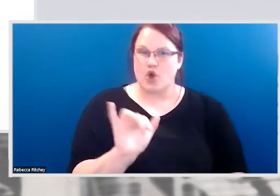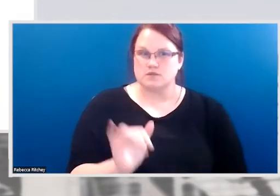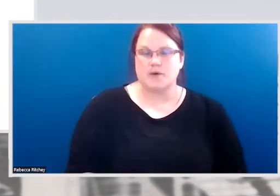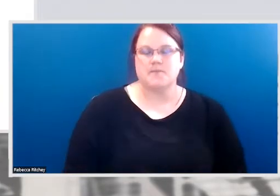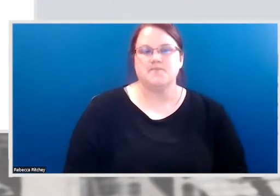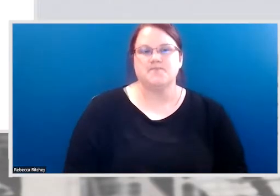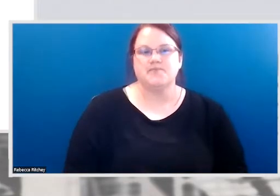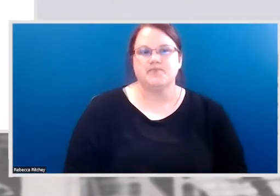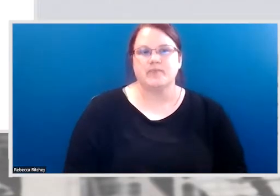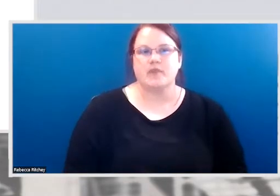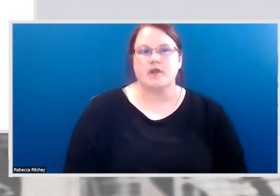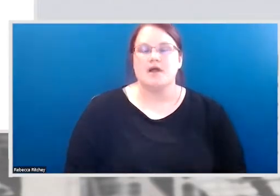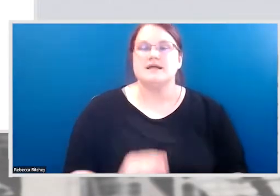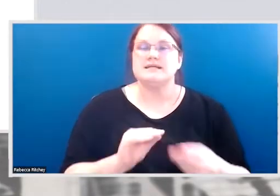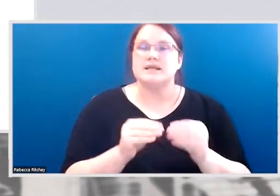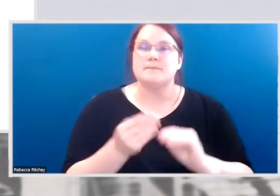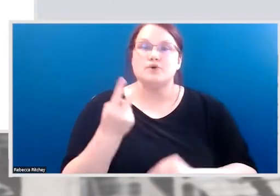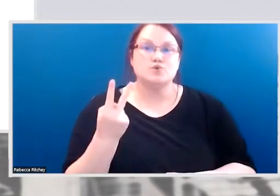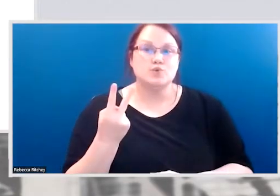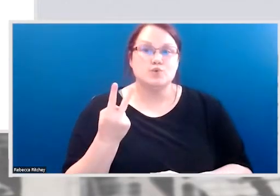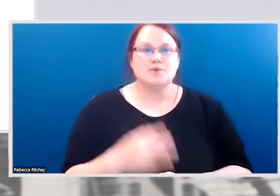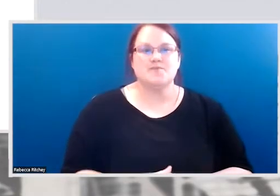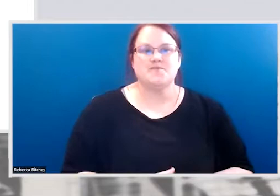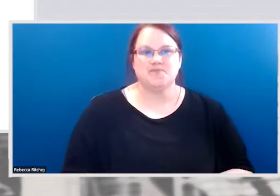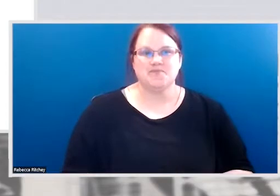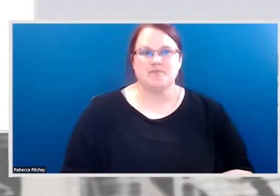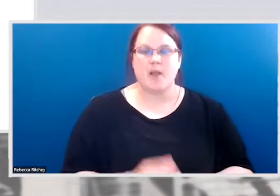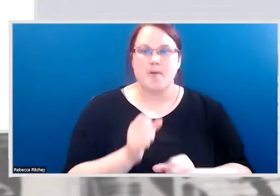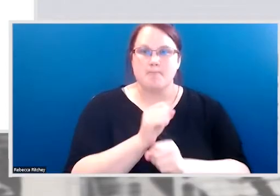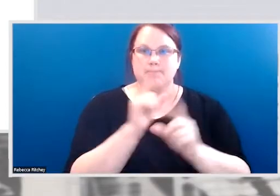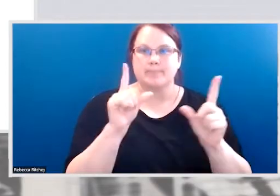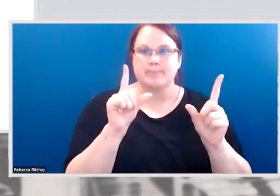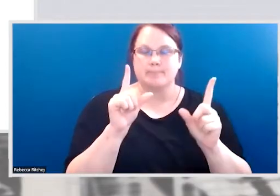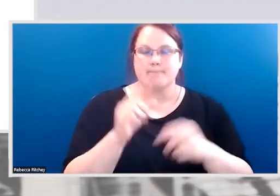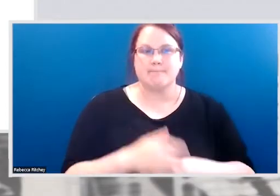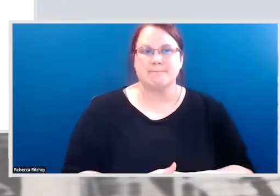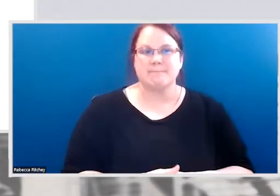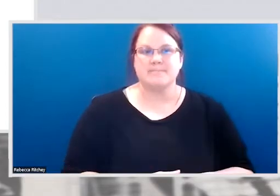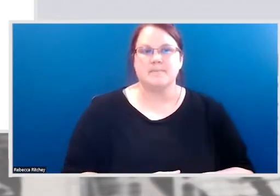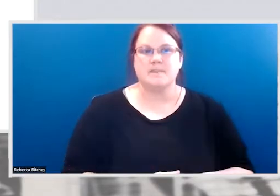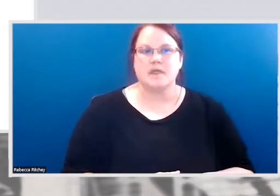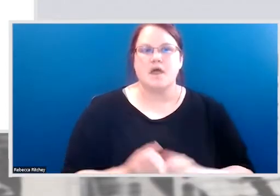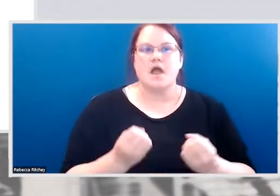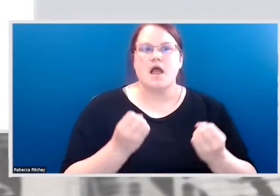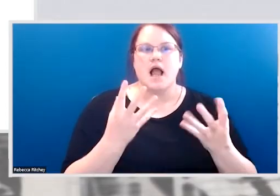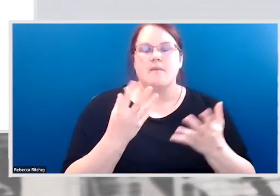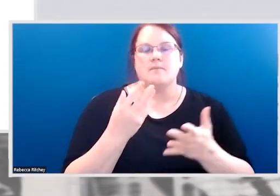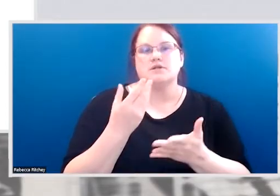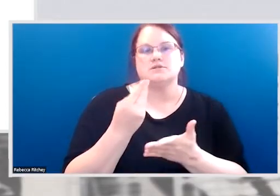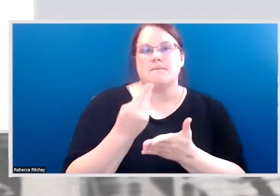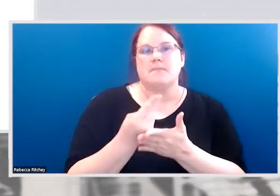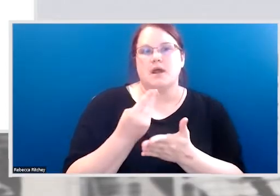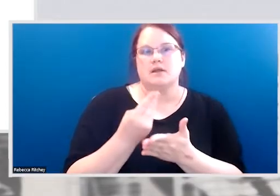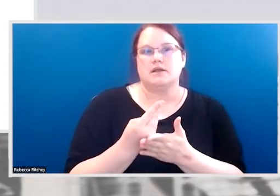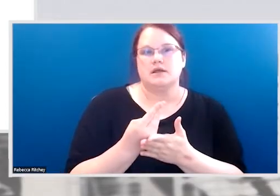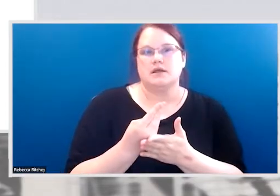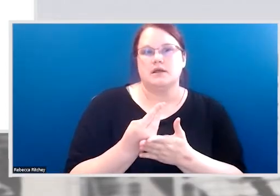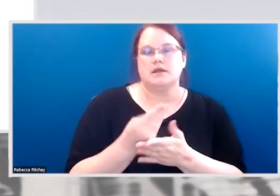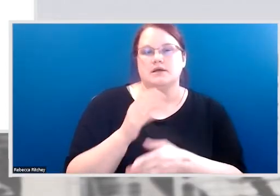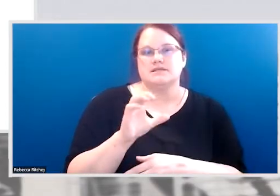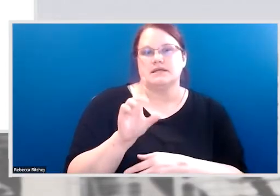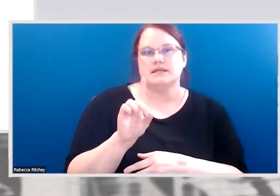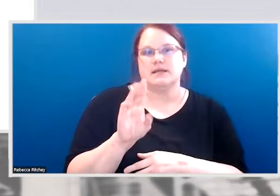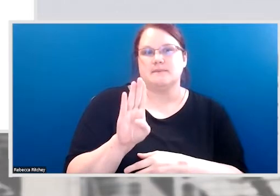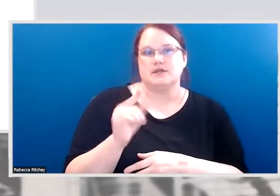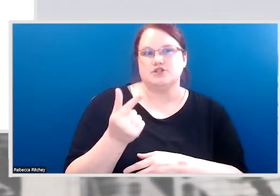So we're on to quiz number 2. Alex, if you want to bring that poll up. The question is, how much capital money, which includes community development